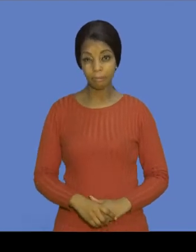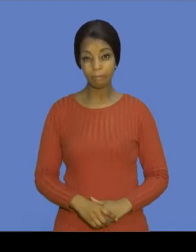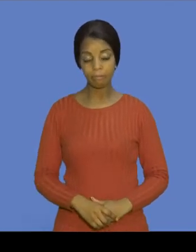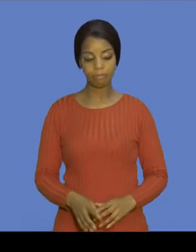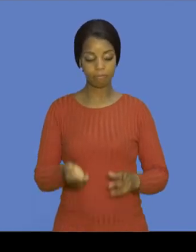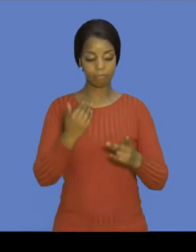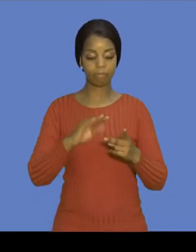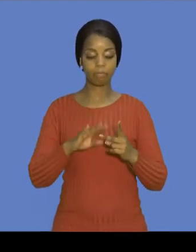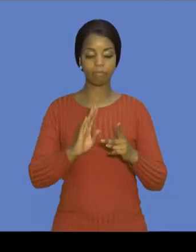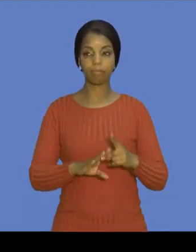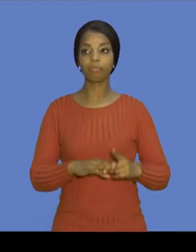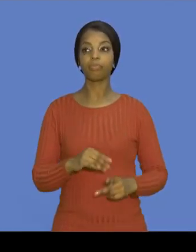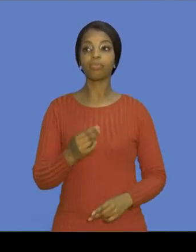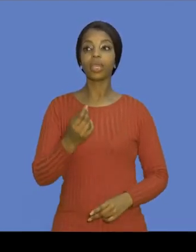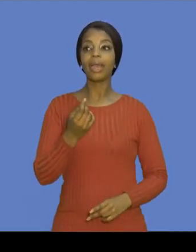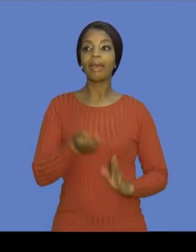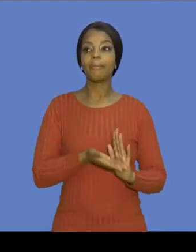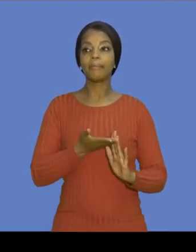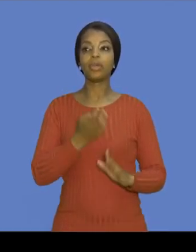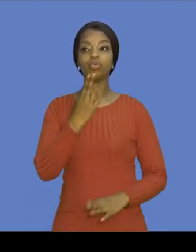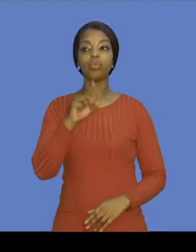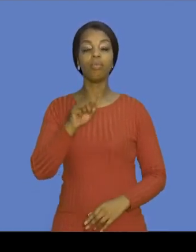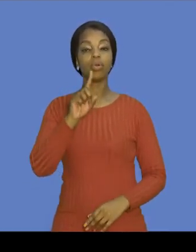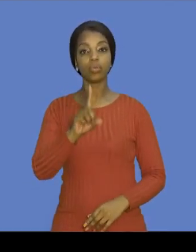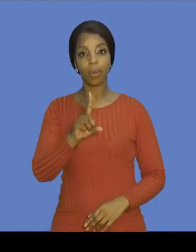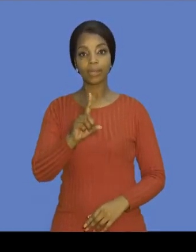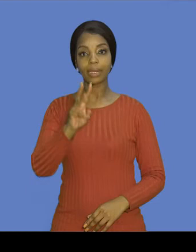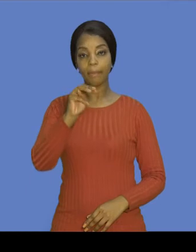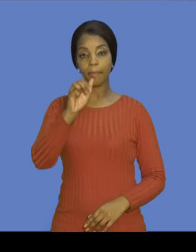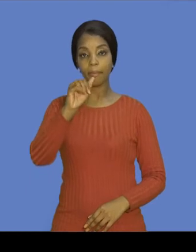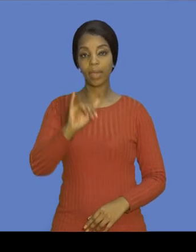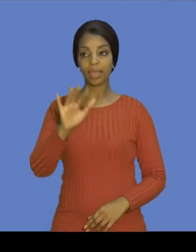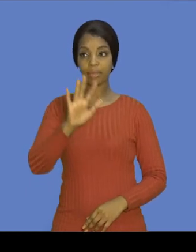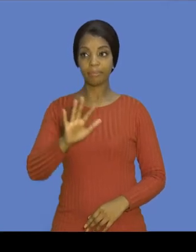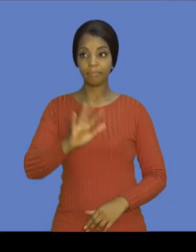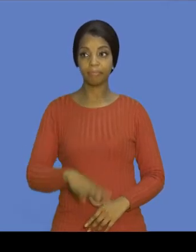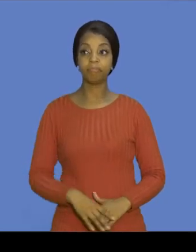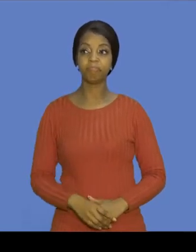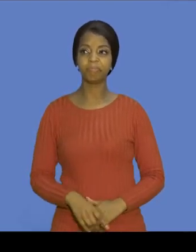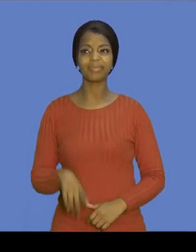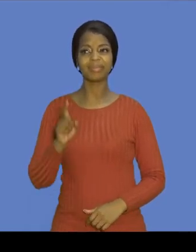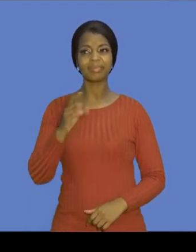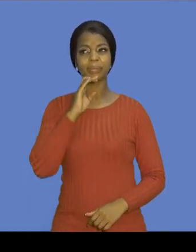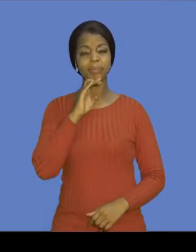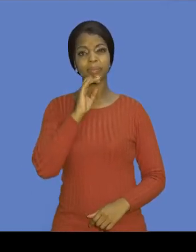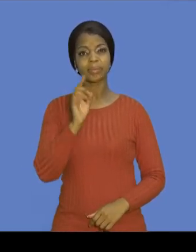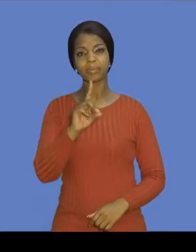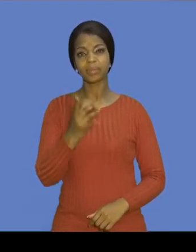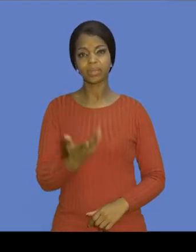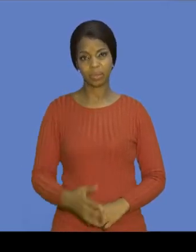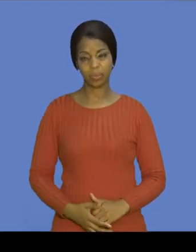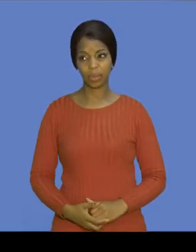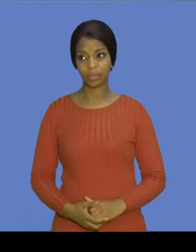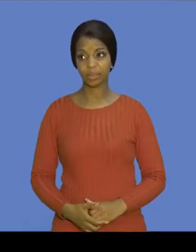2.1 in May 2020. What does this mean? It means that At this point here, things will be